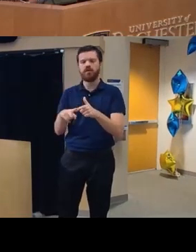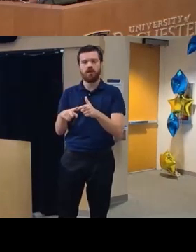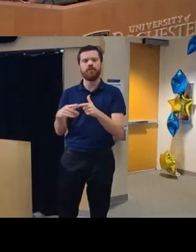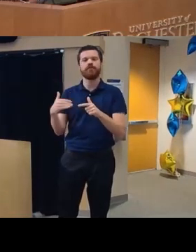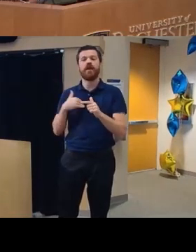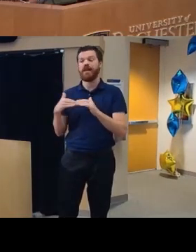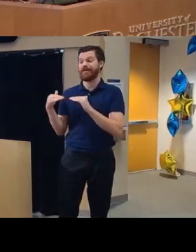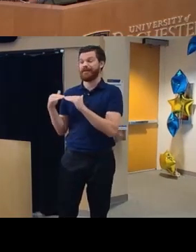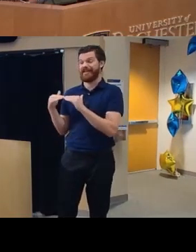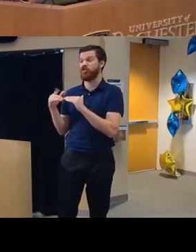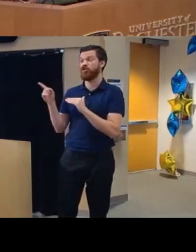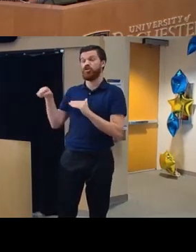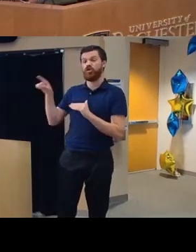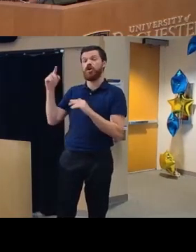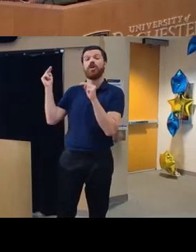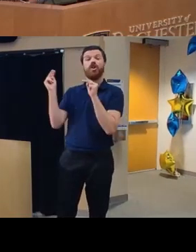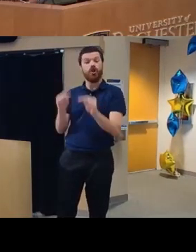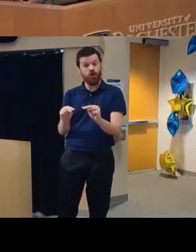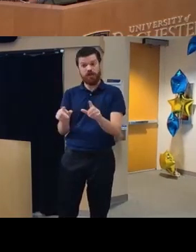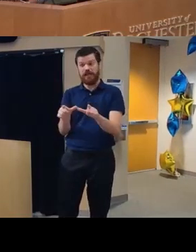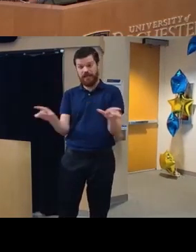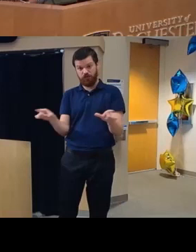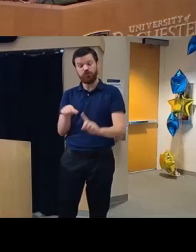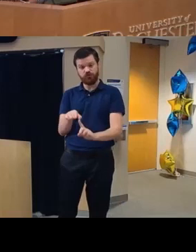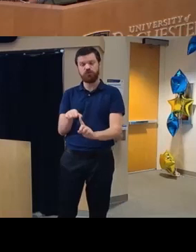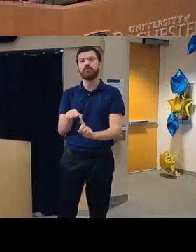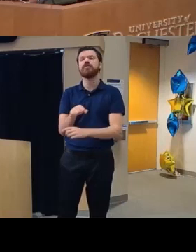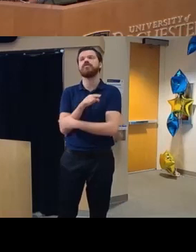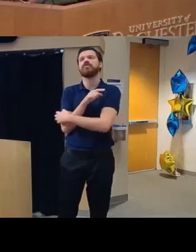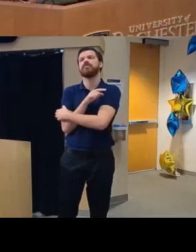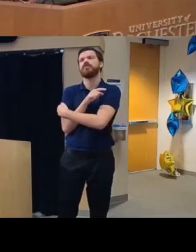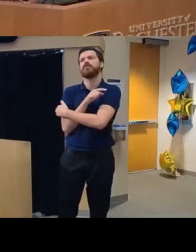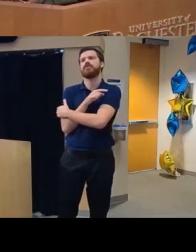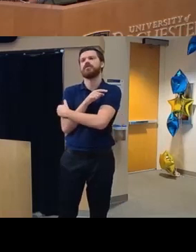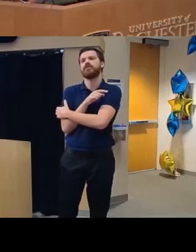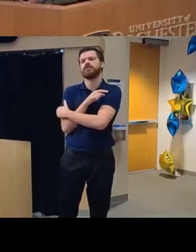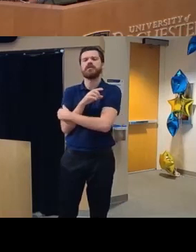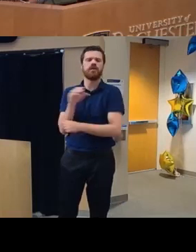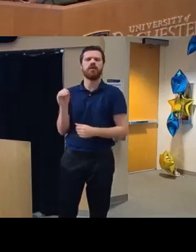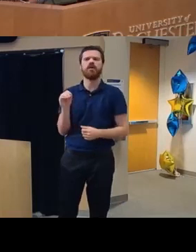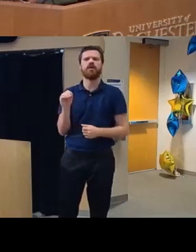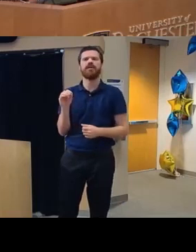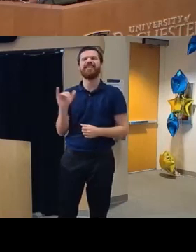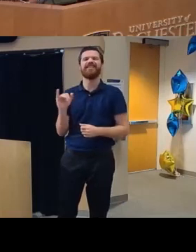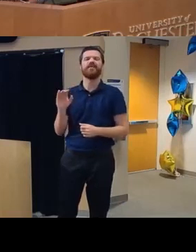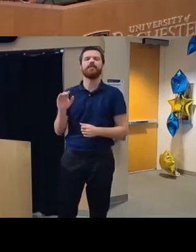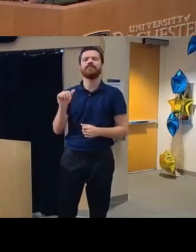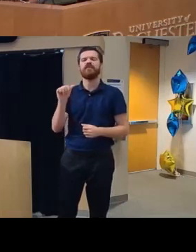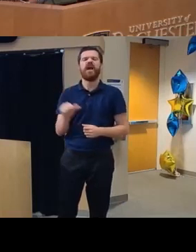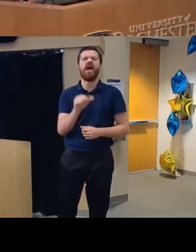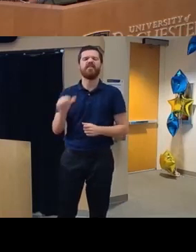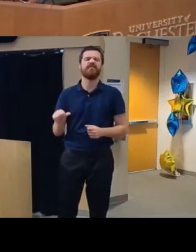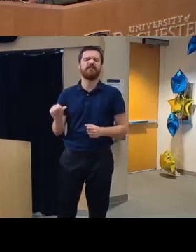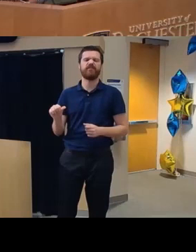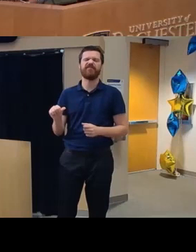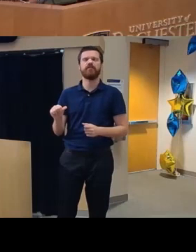have the peers look at the language. and it was sort of beta or alpha tested